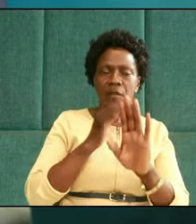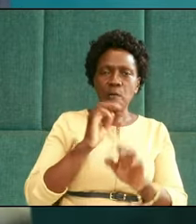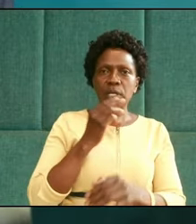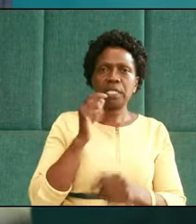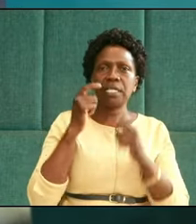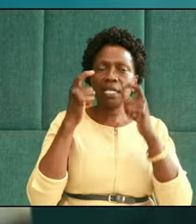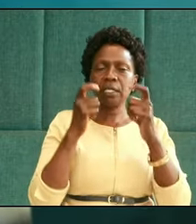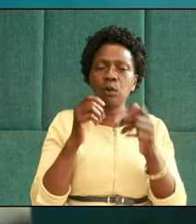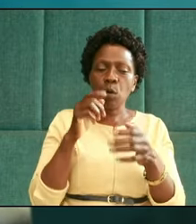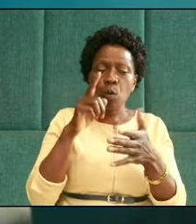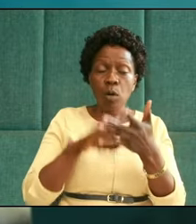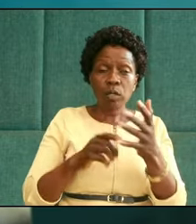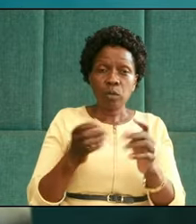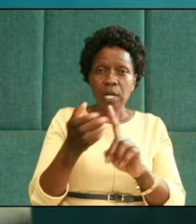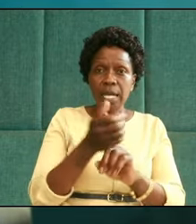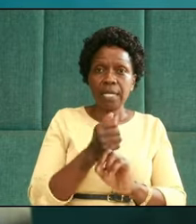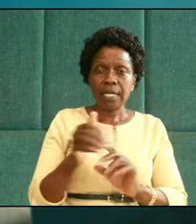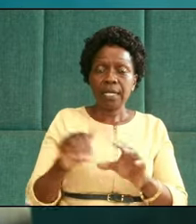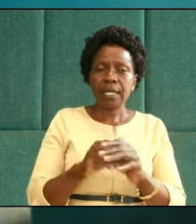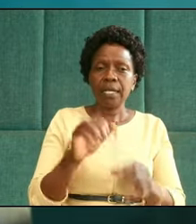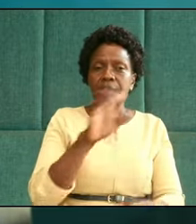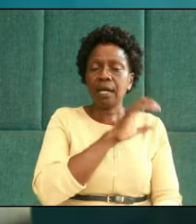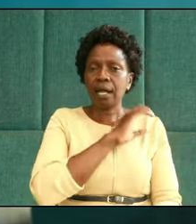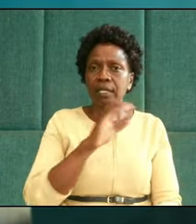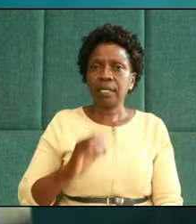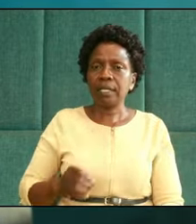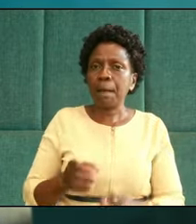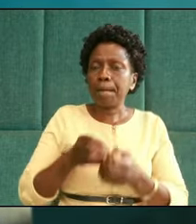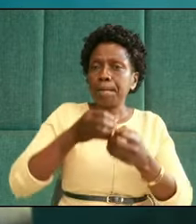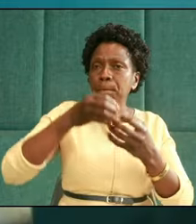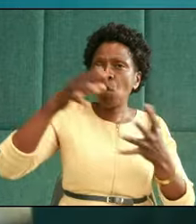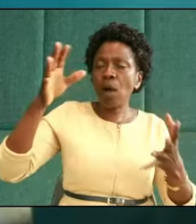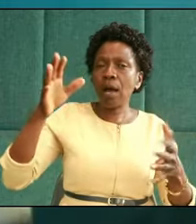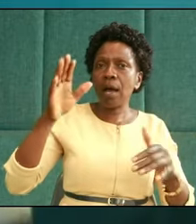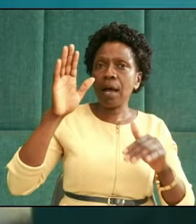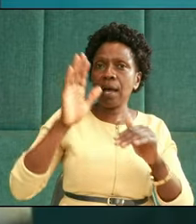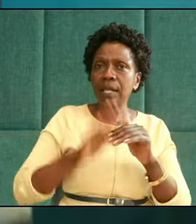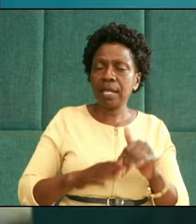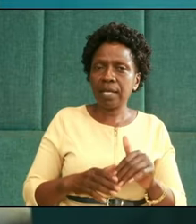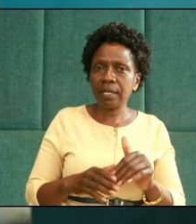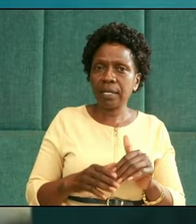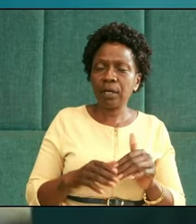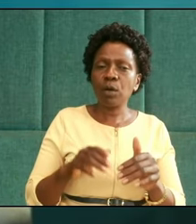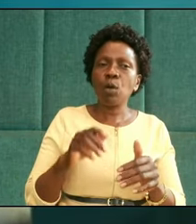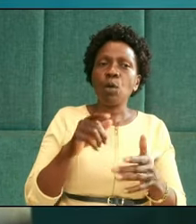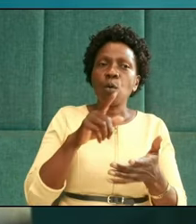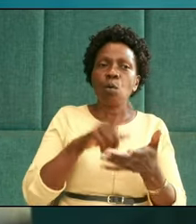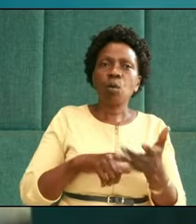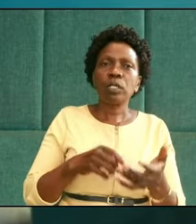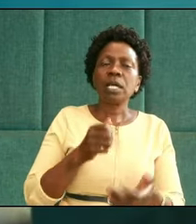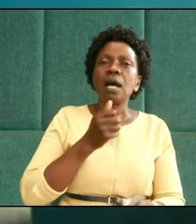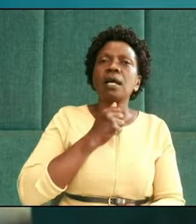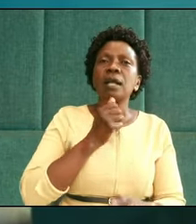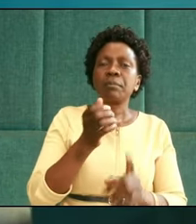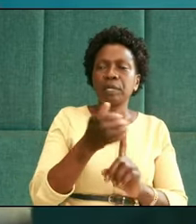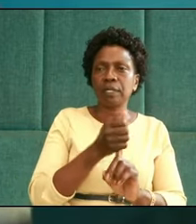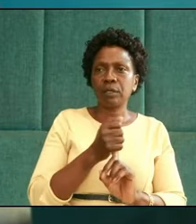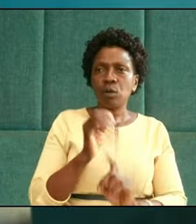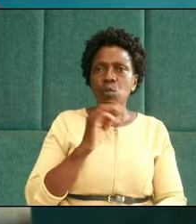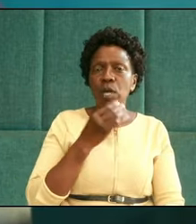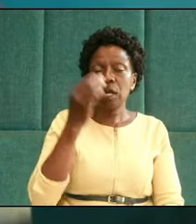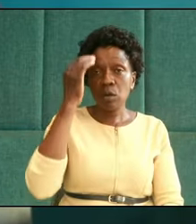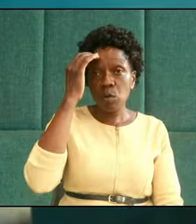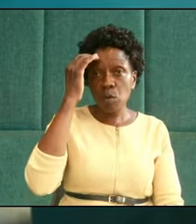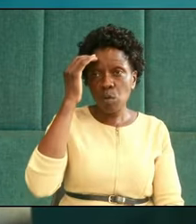we get in Christ is much more than what we lost in Adam. We know that we have